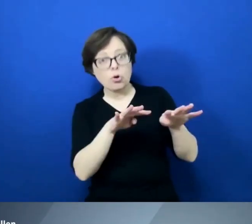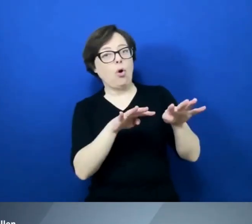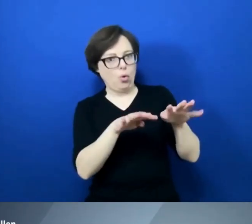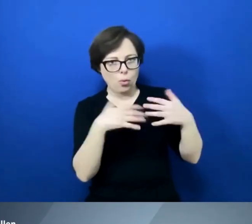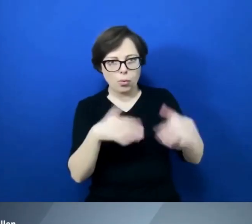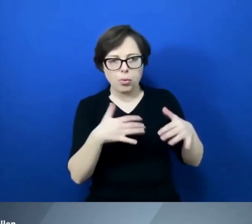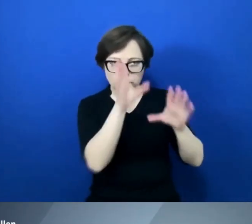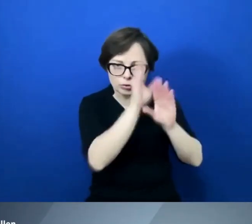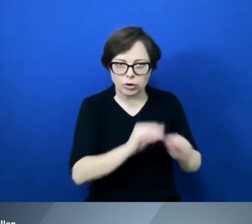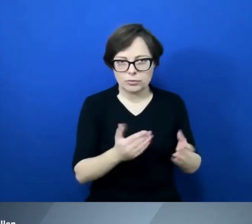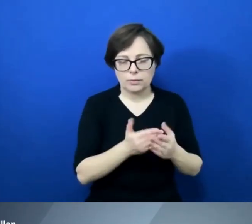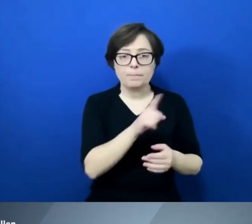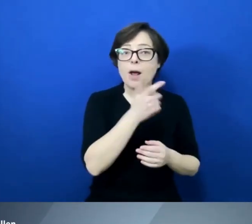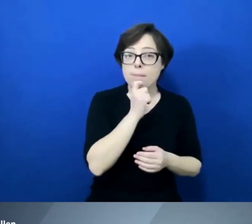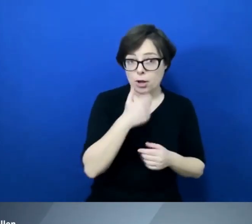Poland,